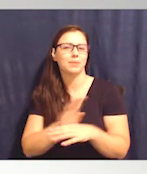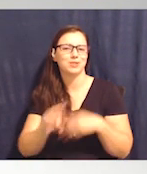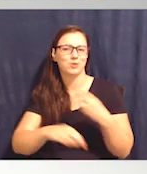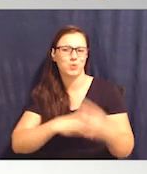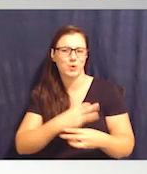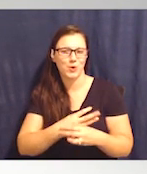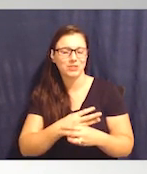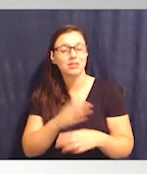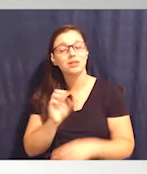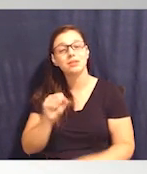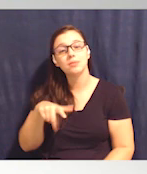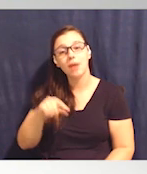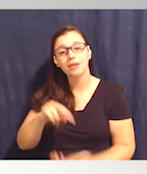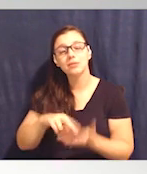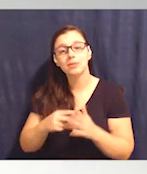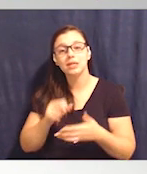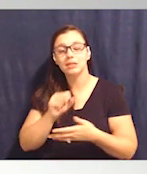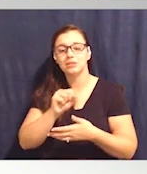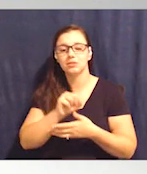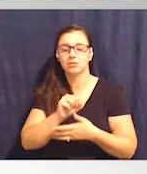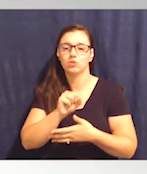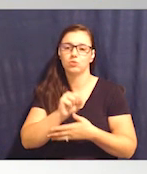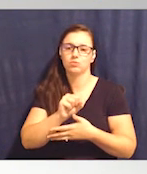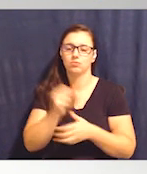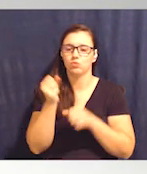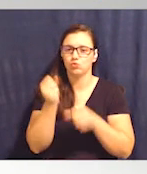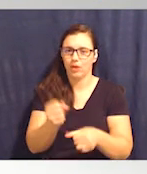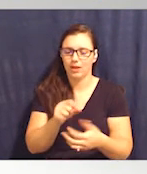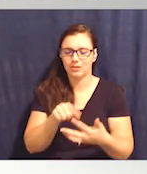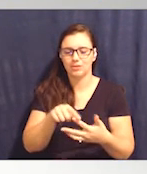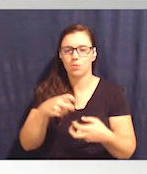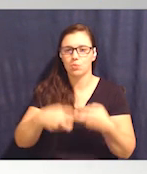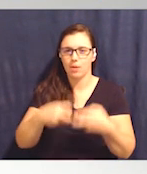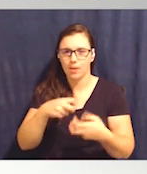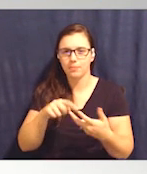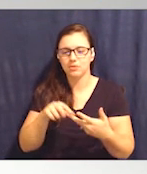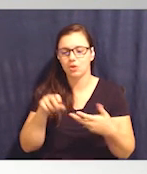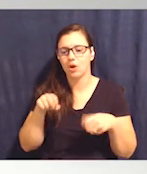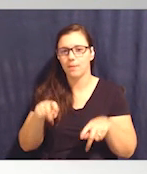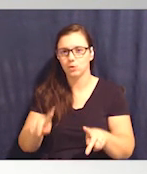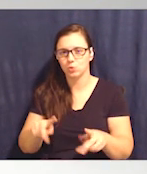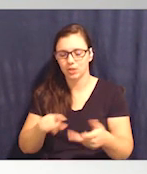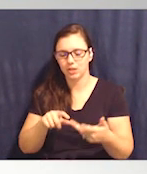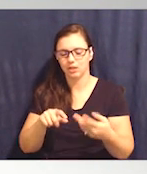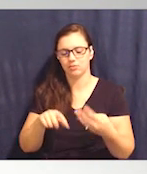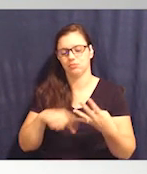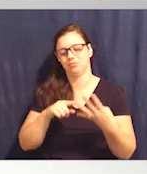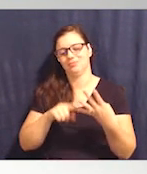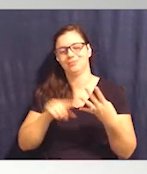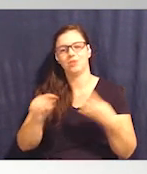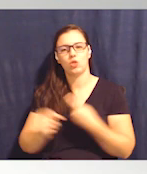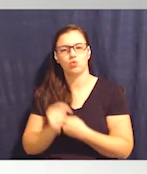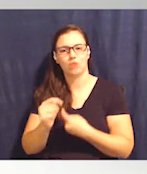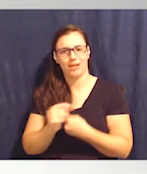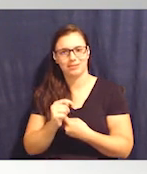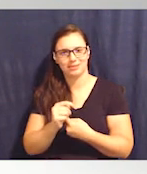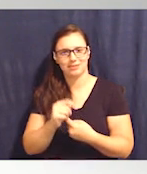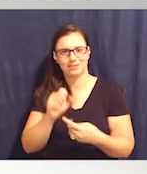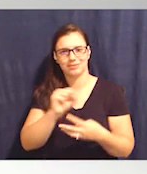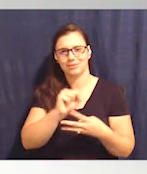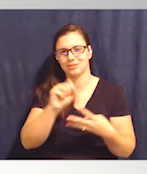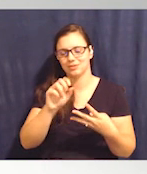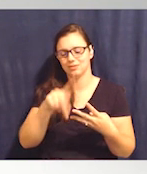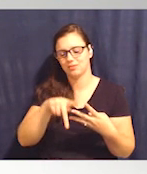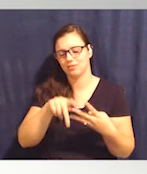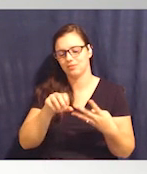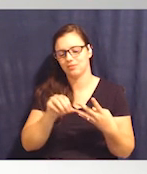Strengths, Problems, Opportunities, and Threats. It's a way to look at a situation or a problem or what's something you want to